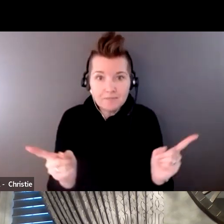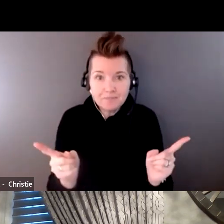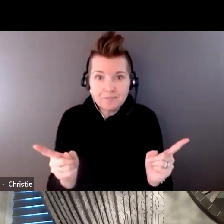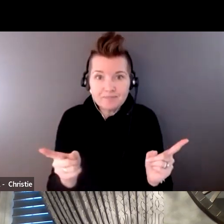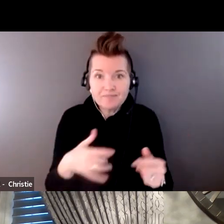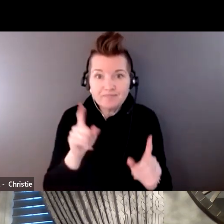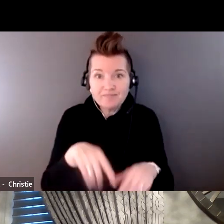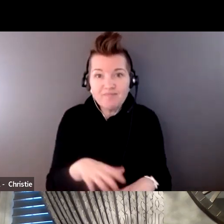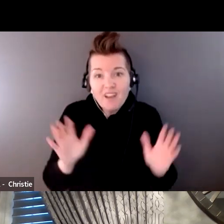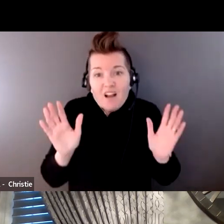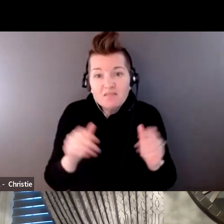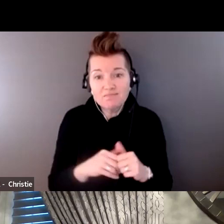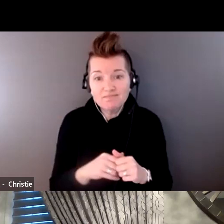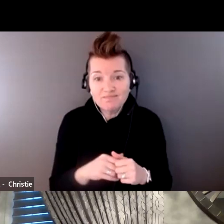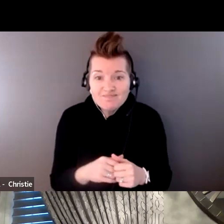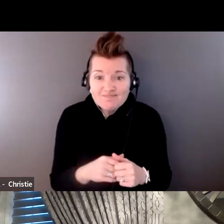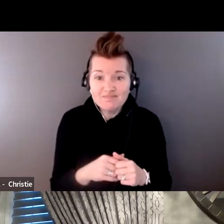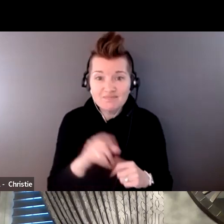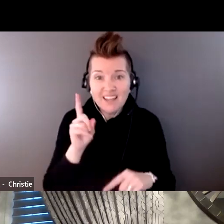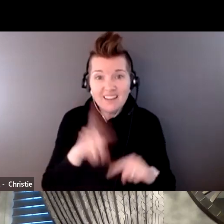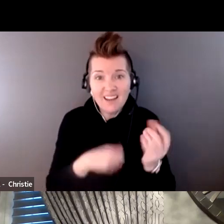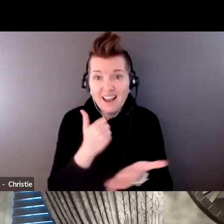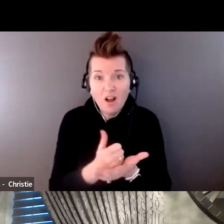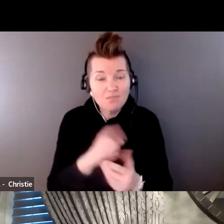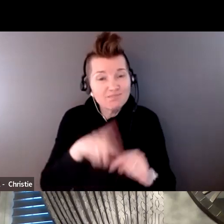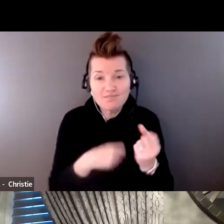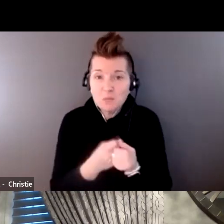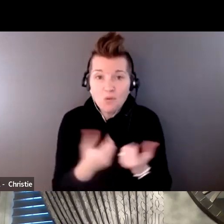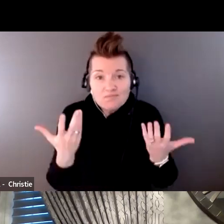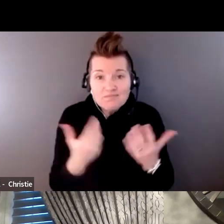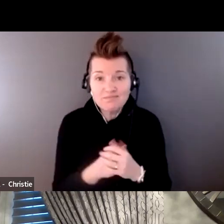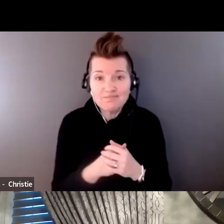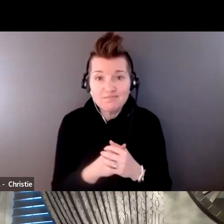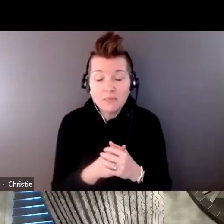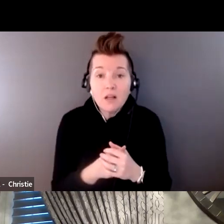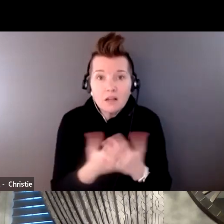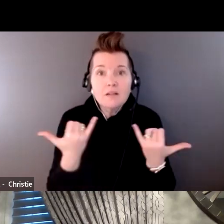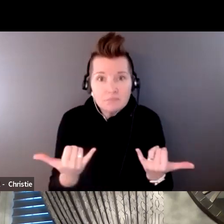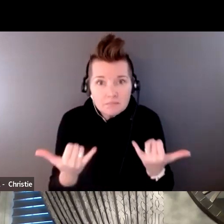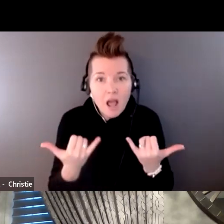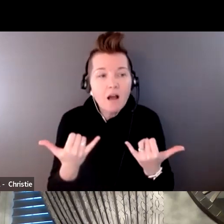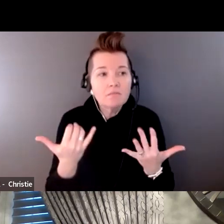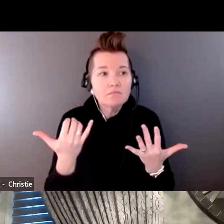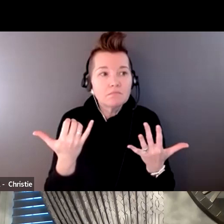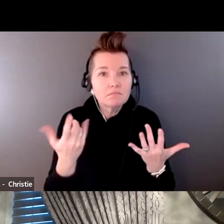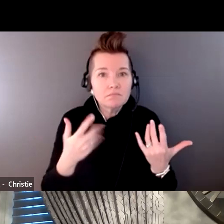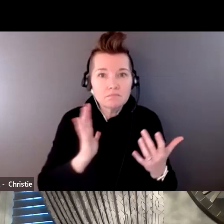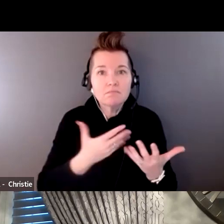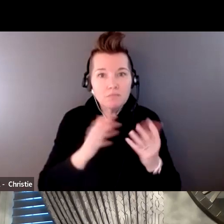done. But we further see from our experience that these South Asian communities, there